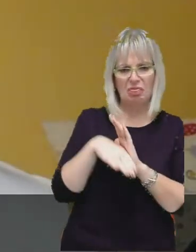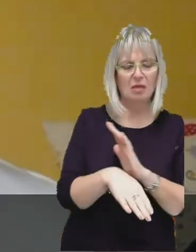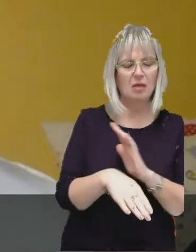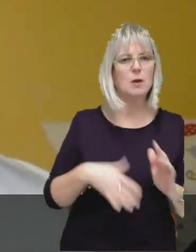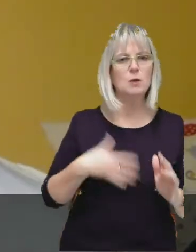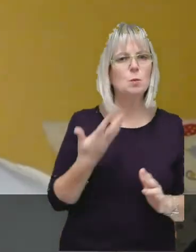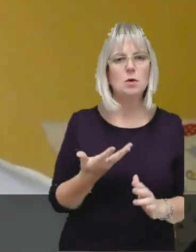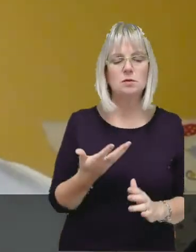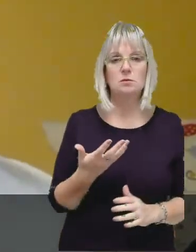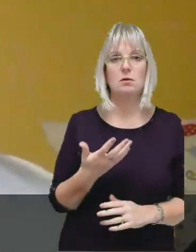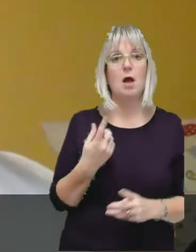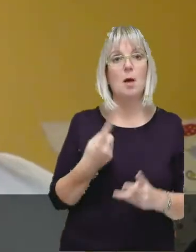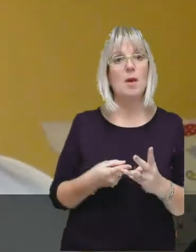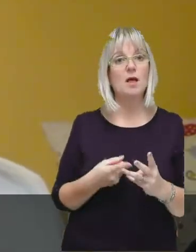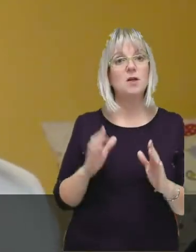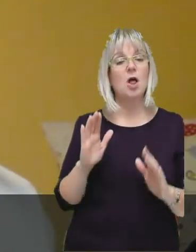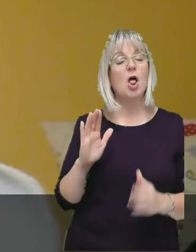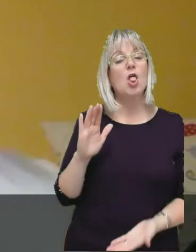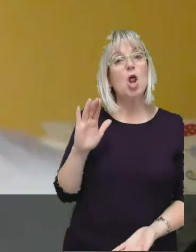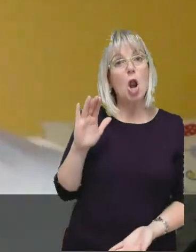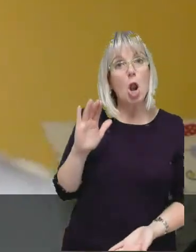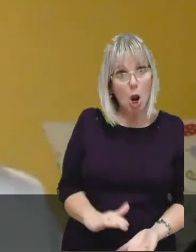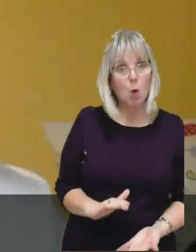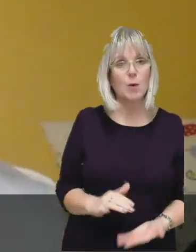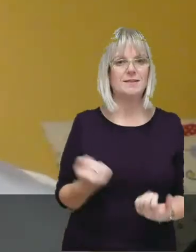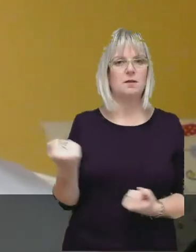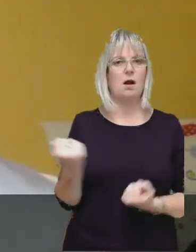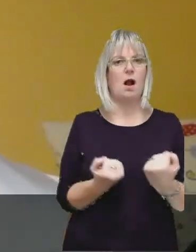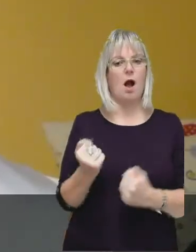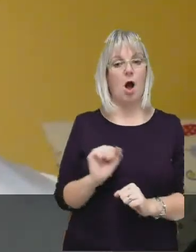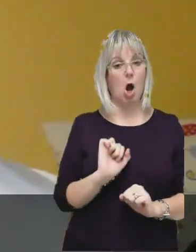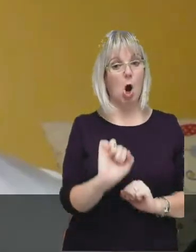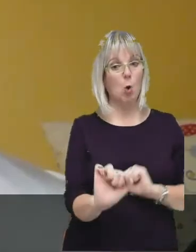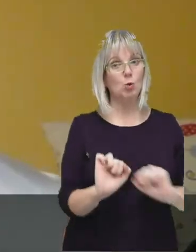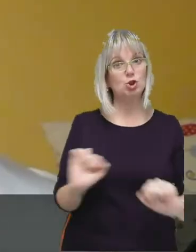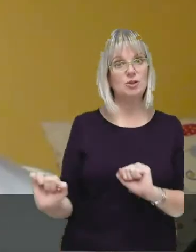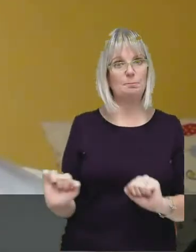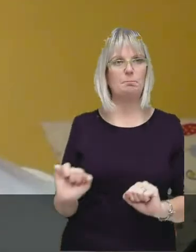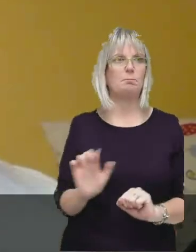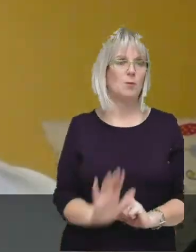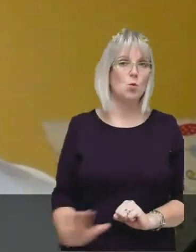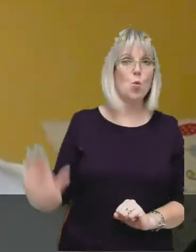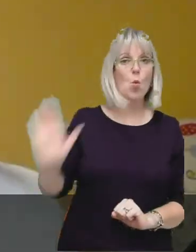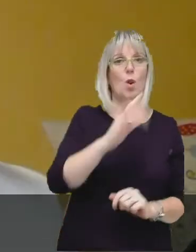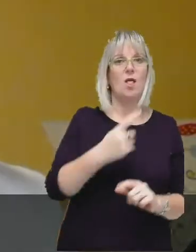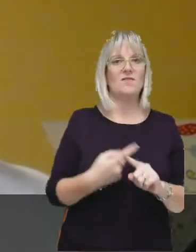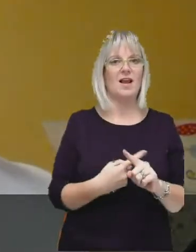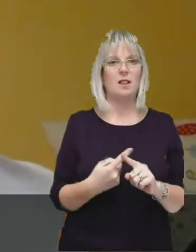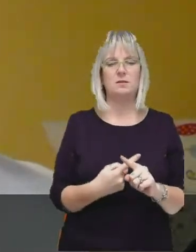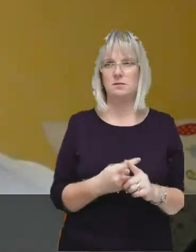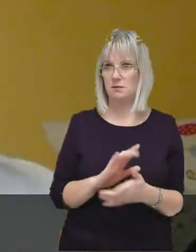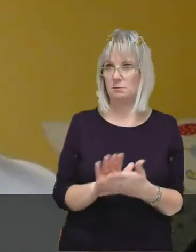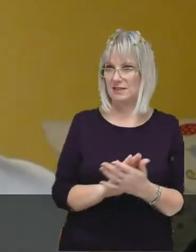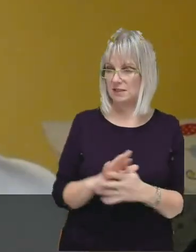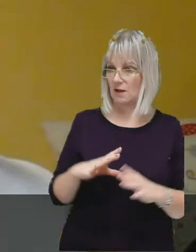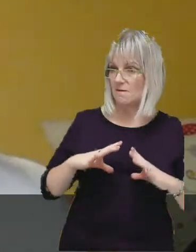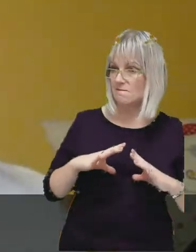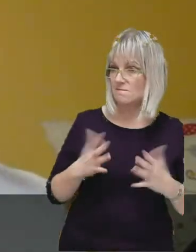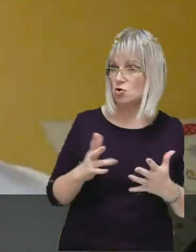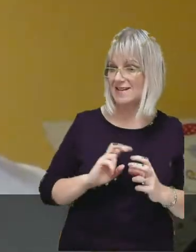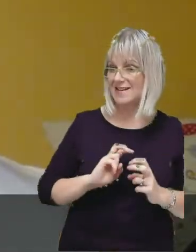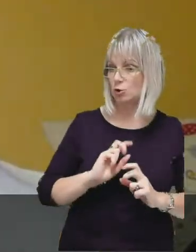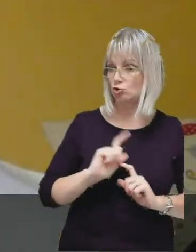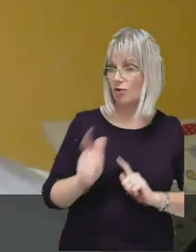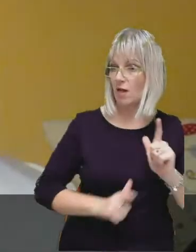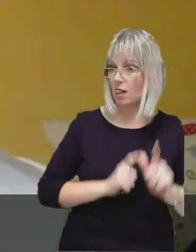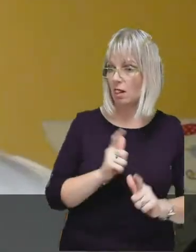city in the country. So that free travel is absolutely crucial. And punishing Londoners for doing the right thing and staying